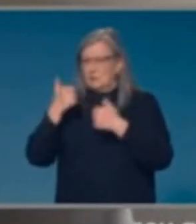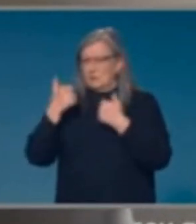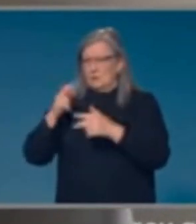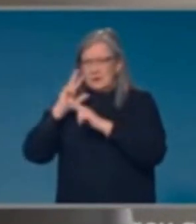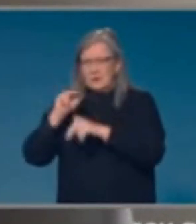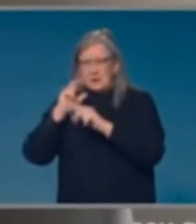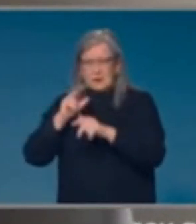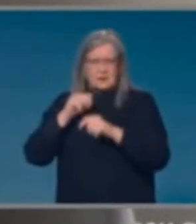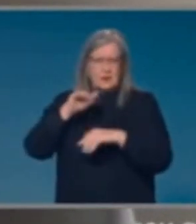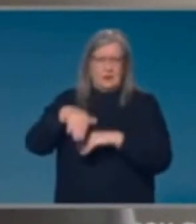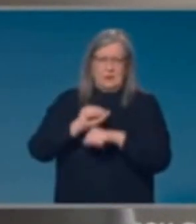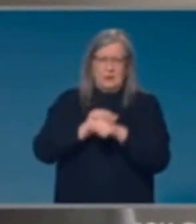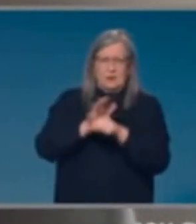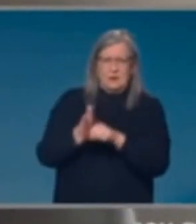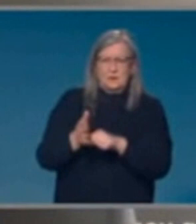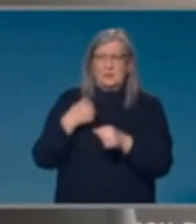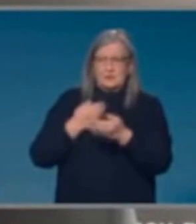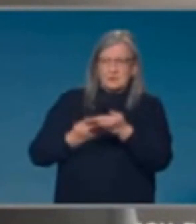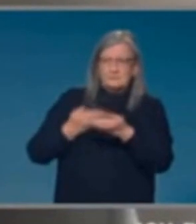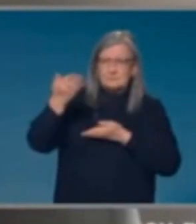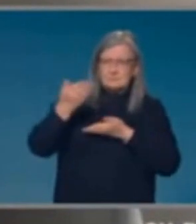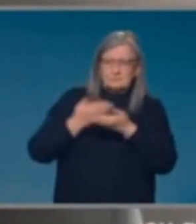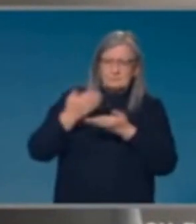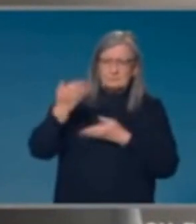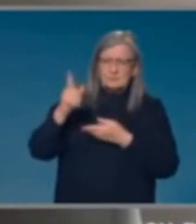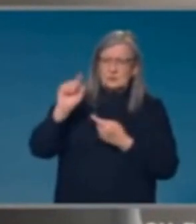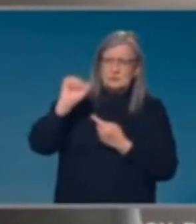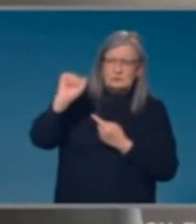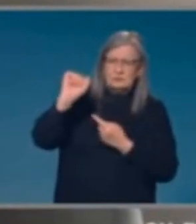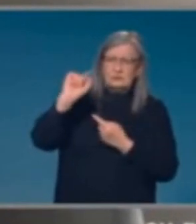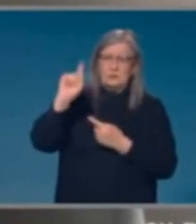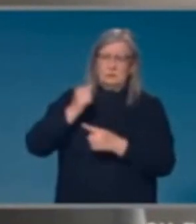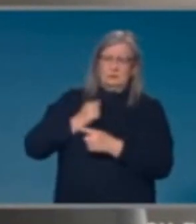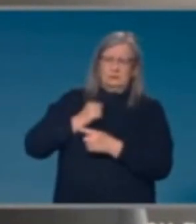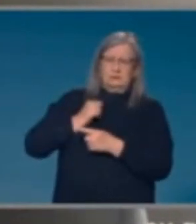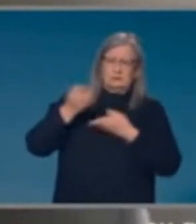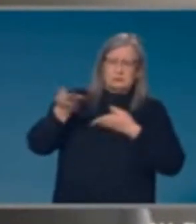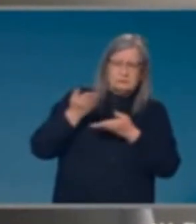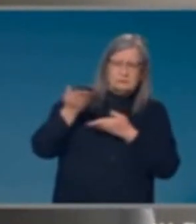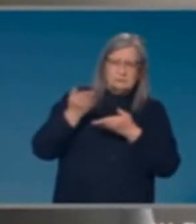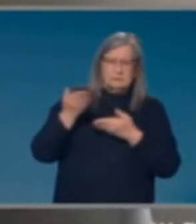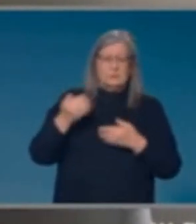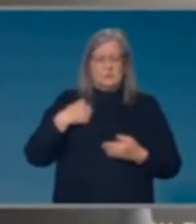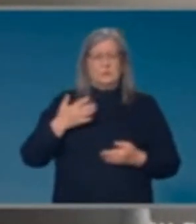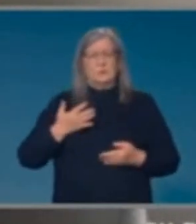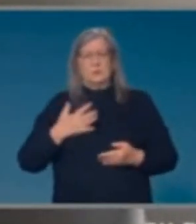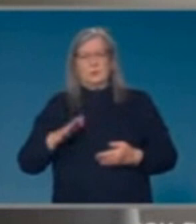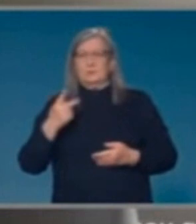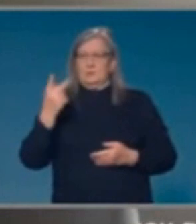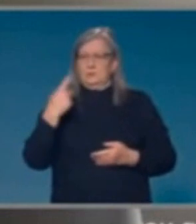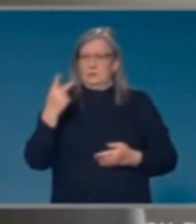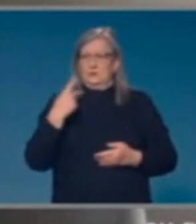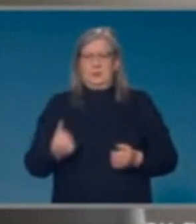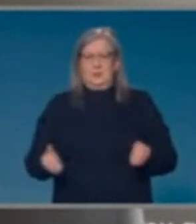and we're exchanging approaches. But the top item on the agenda was a green lane travel bubble